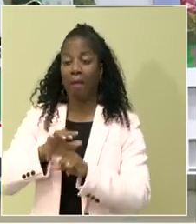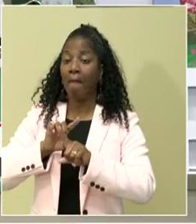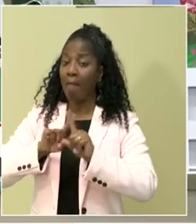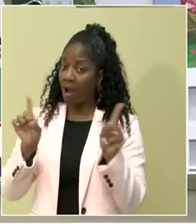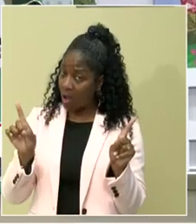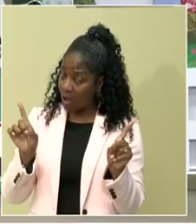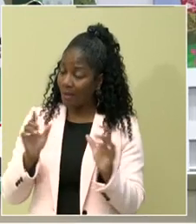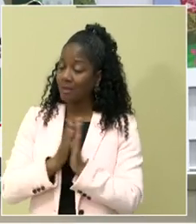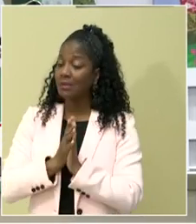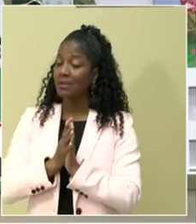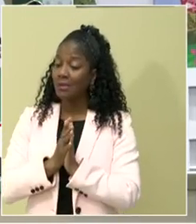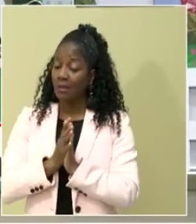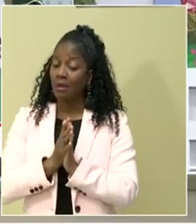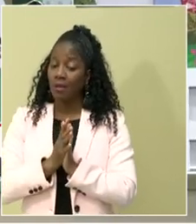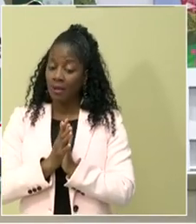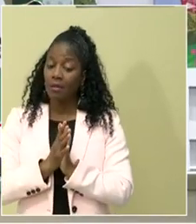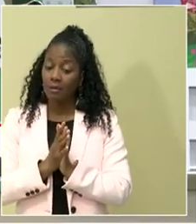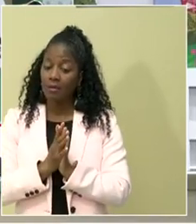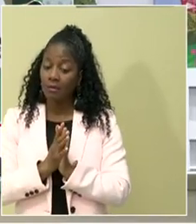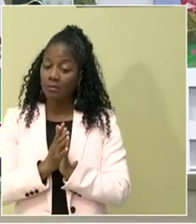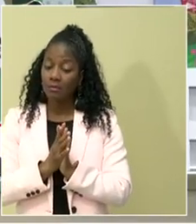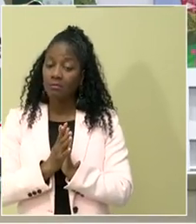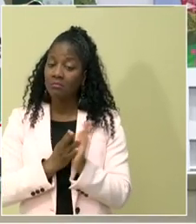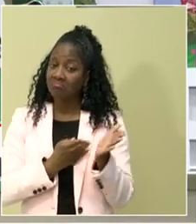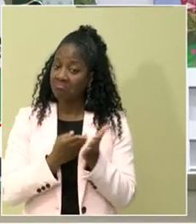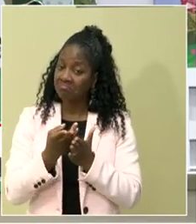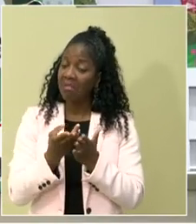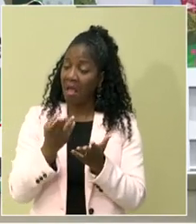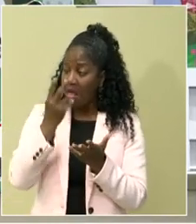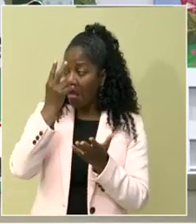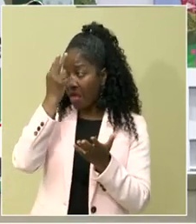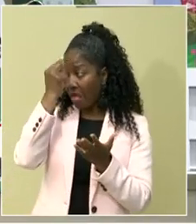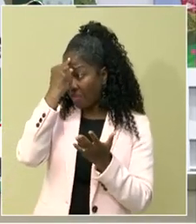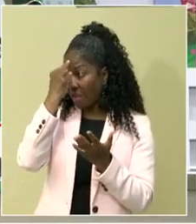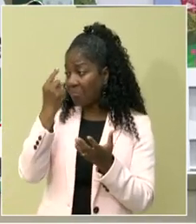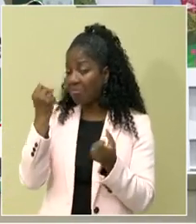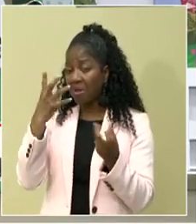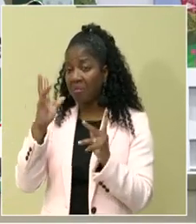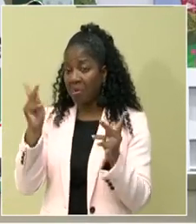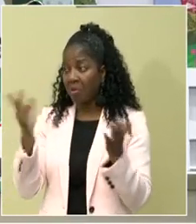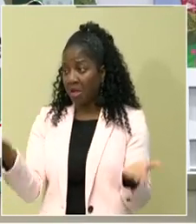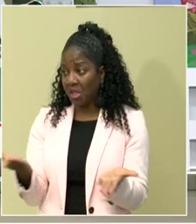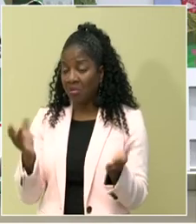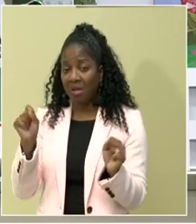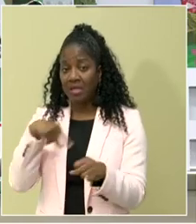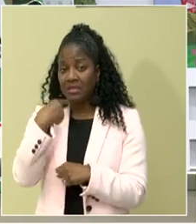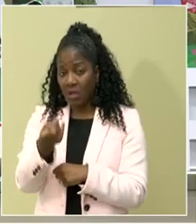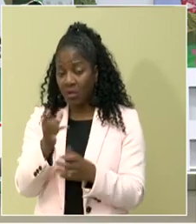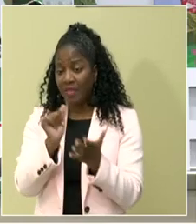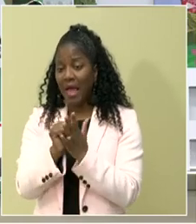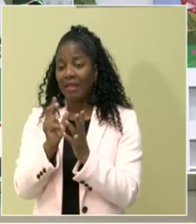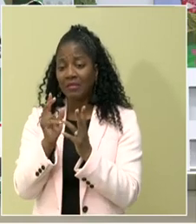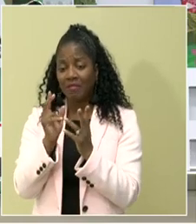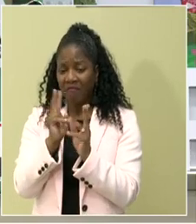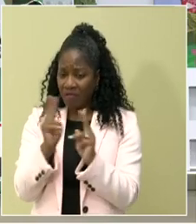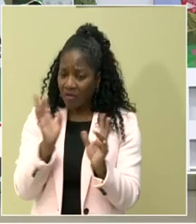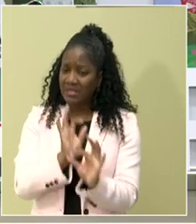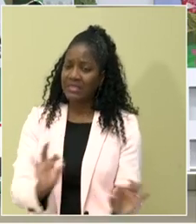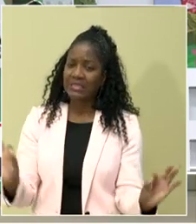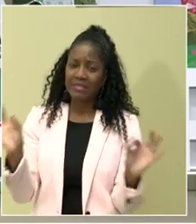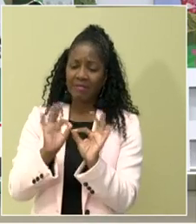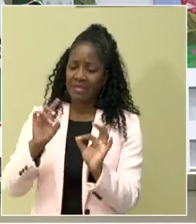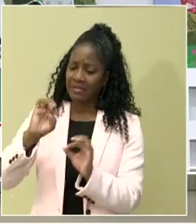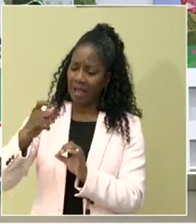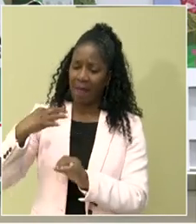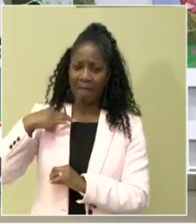still, Sam, I think a number of folks in here will be able to tell you the very significant tax benefits that